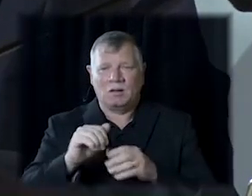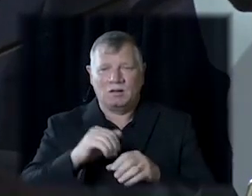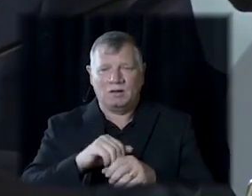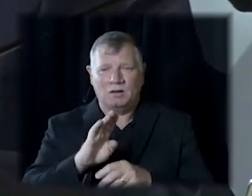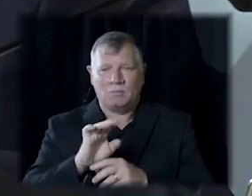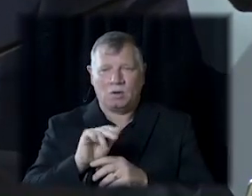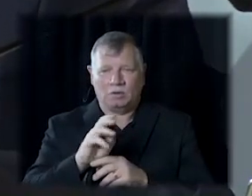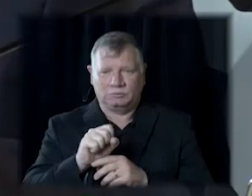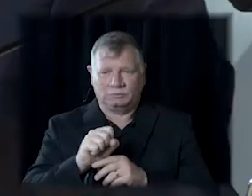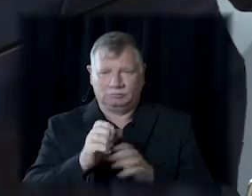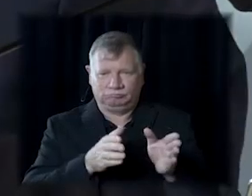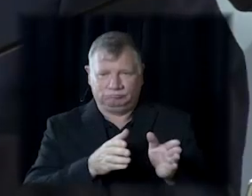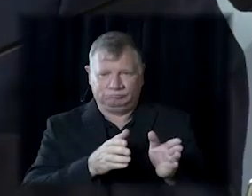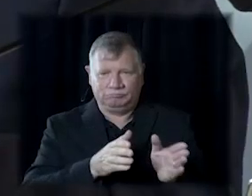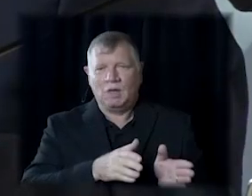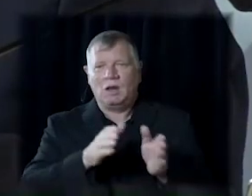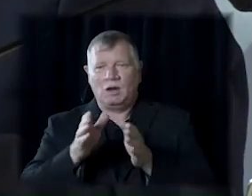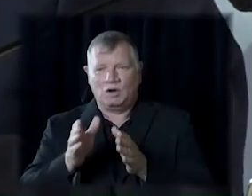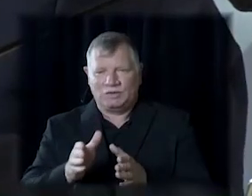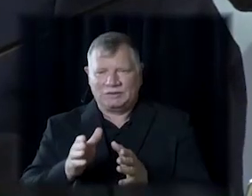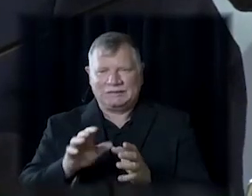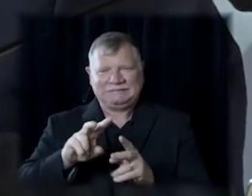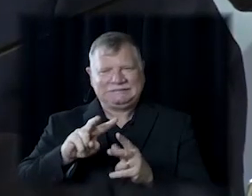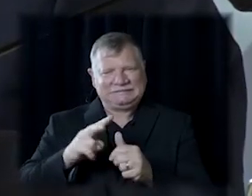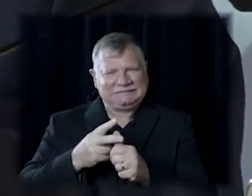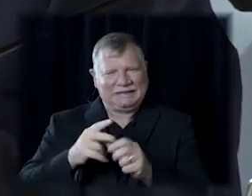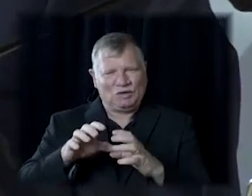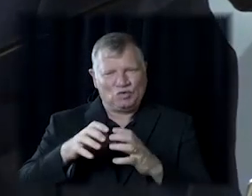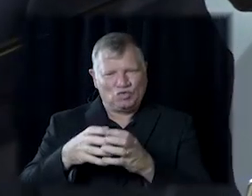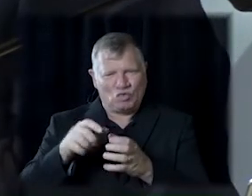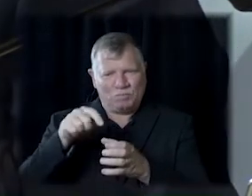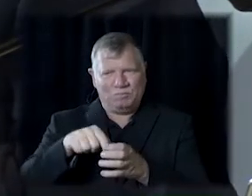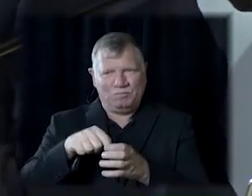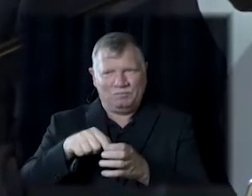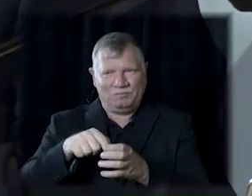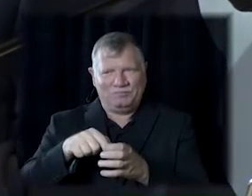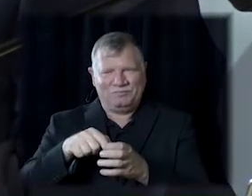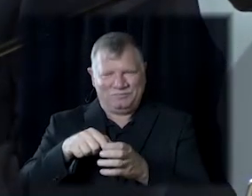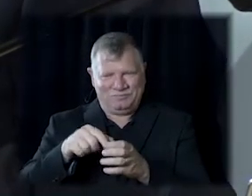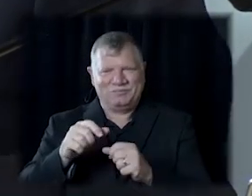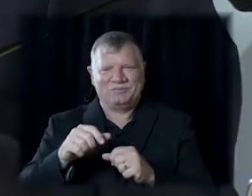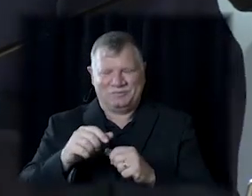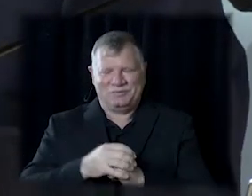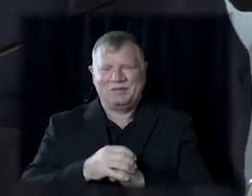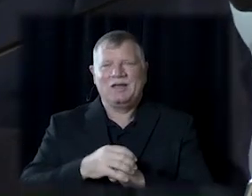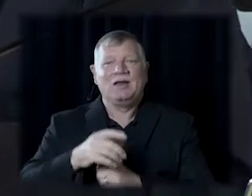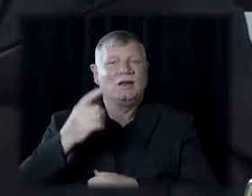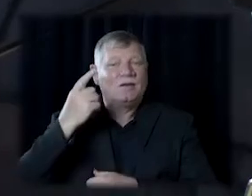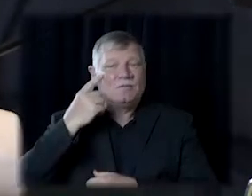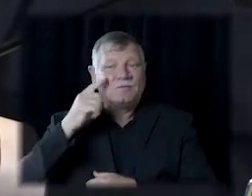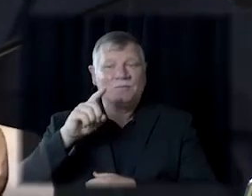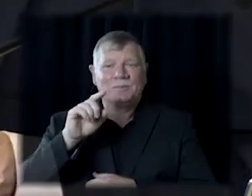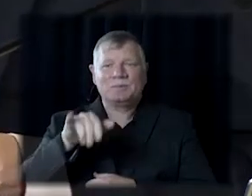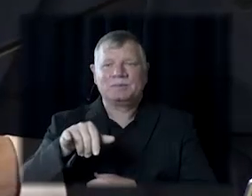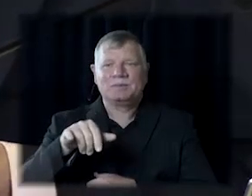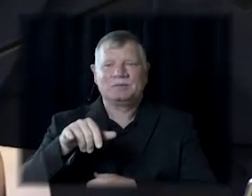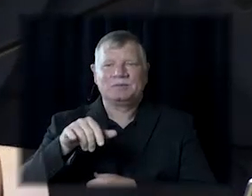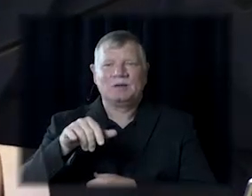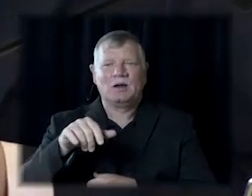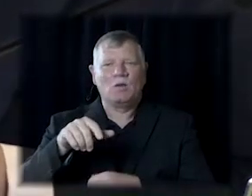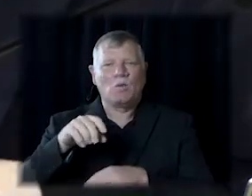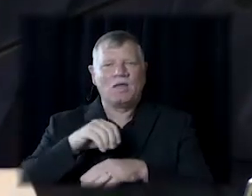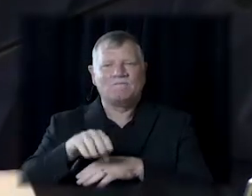The second group, I'll call a category of actions that were brought, were actions we had advised the